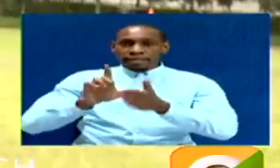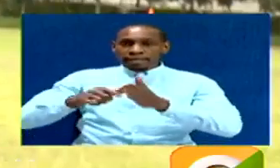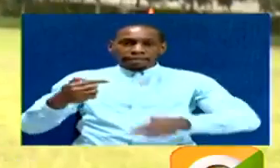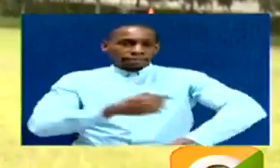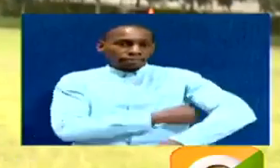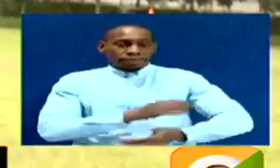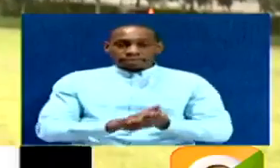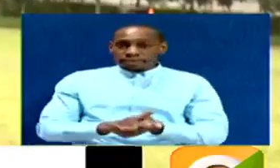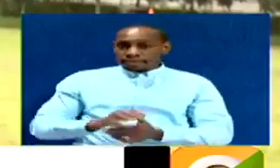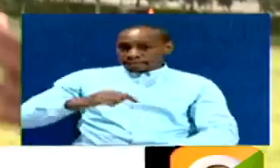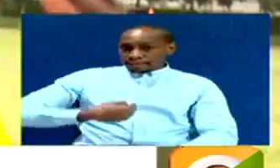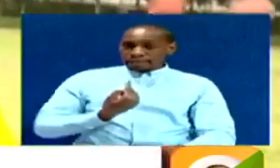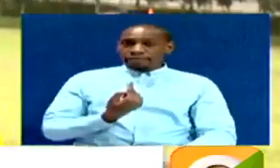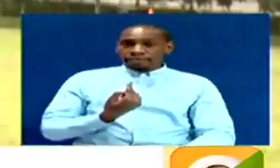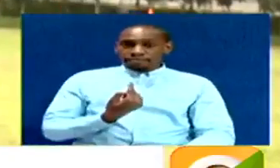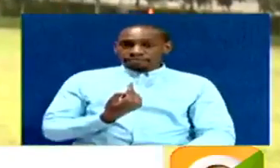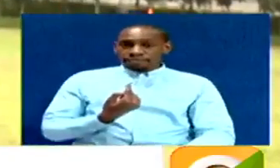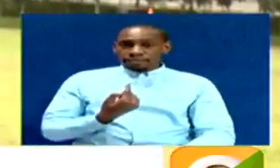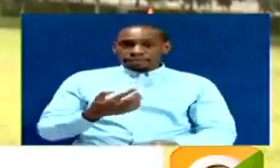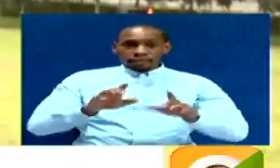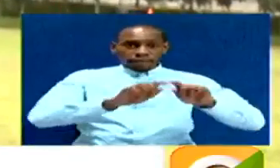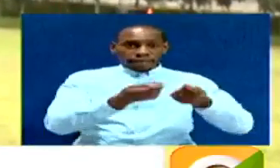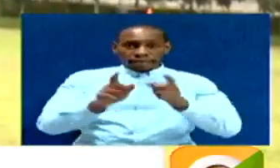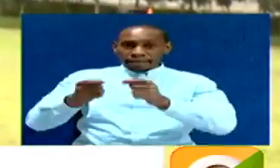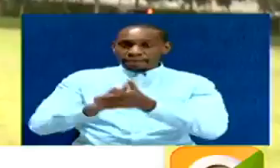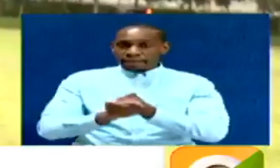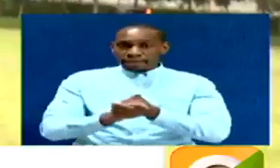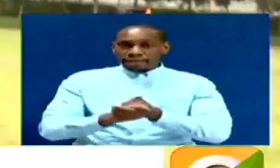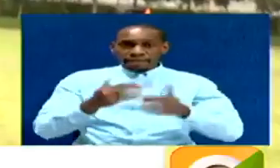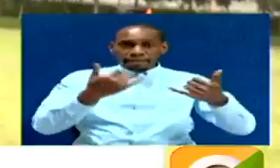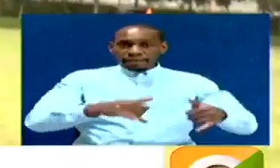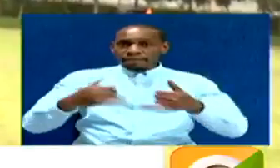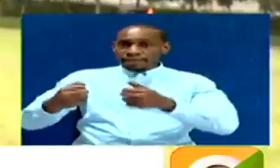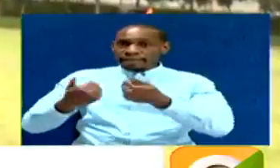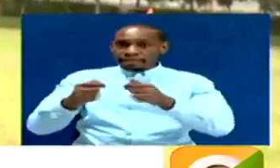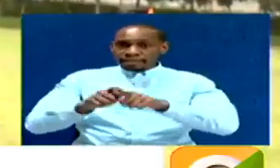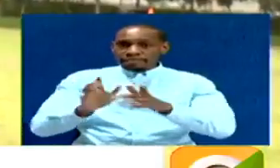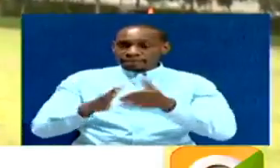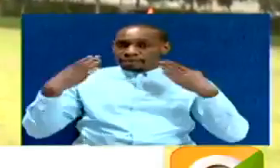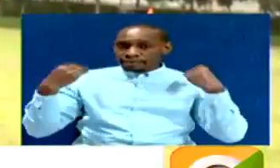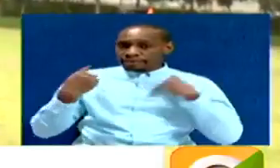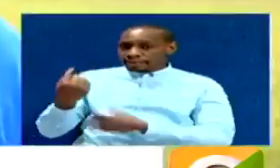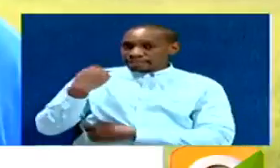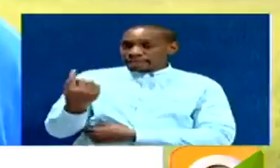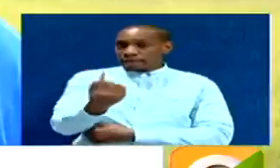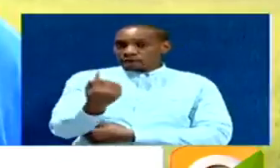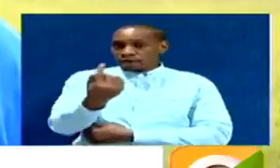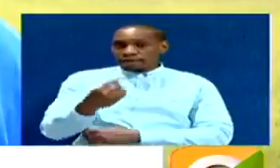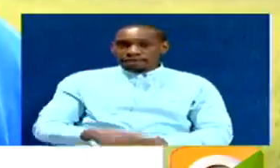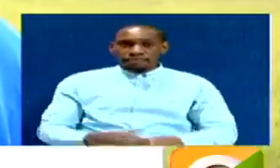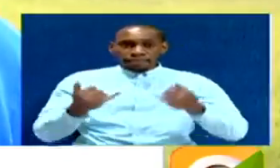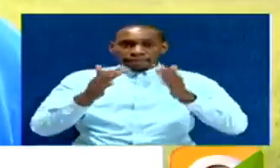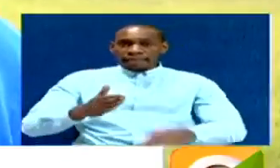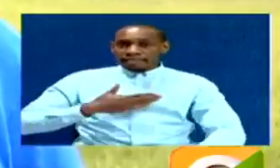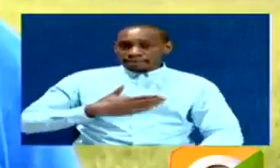fungwe. So mimi nilikuwa ni kuharibu. Cheze behind the nini na ndio nimetrain just yesterday peke yake.